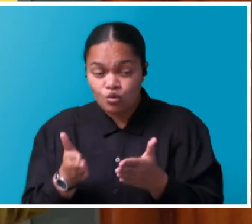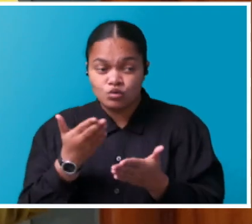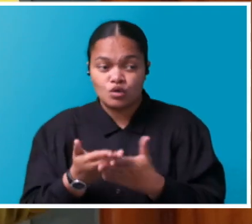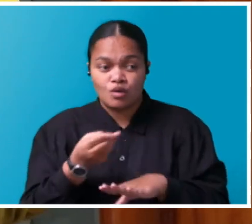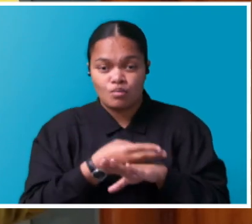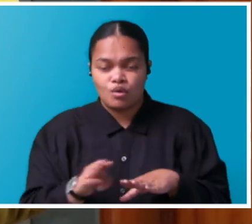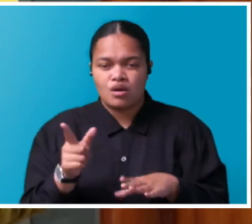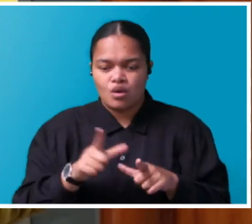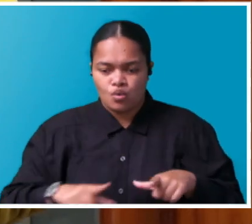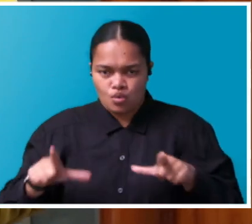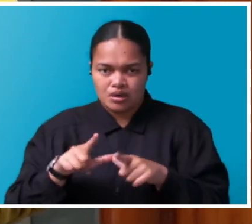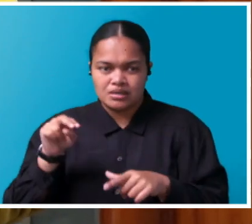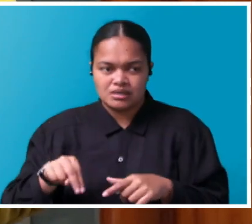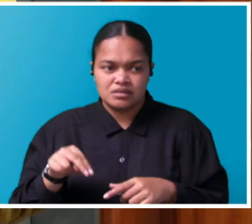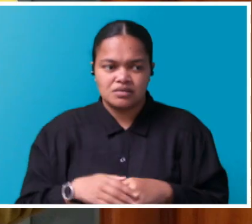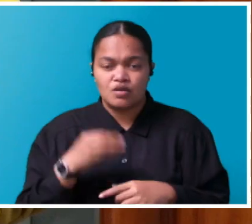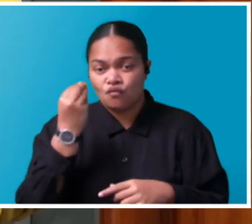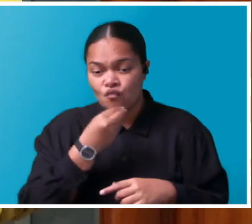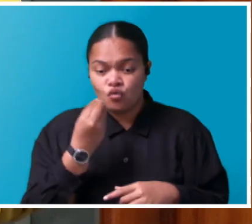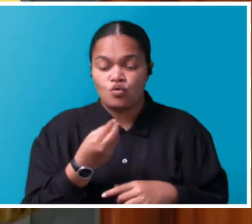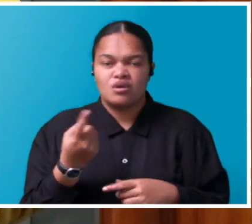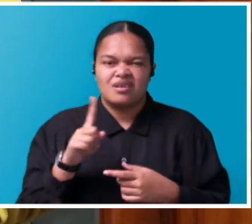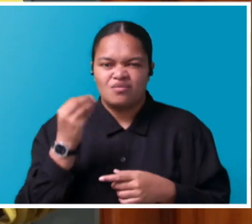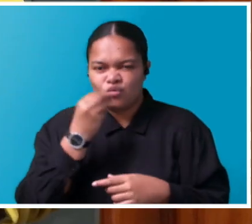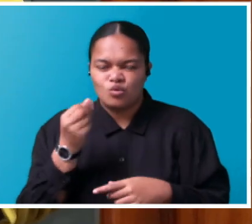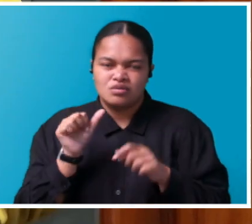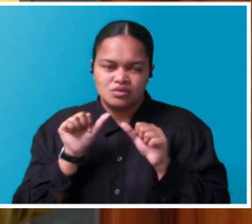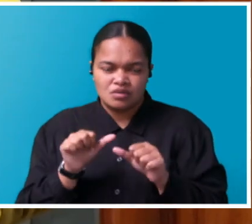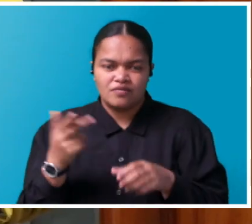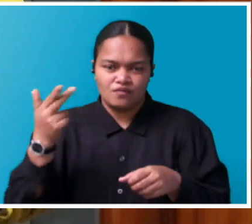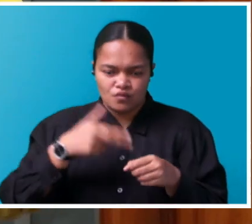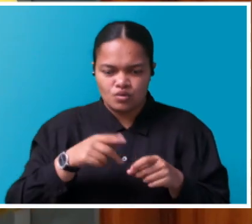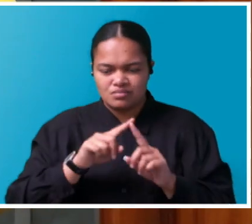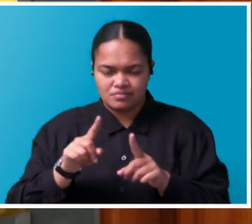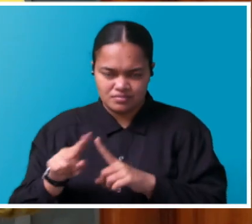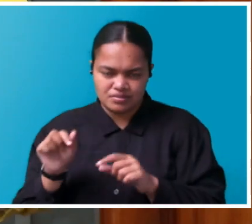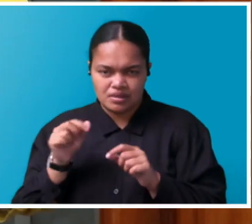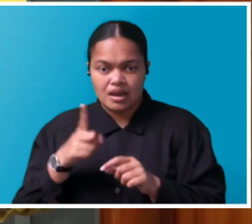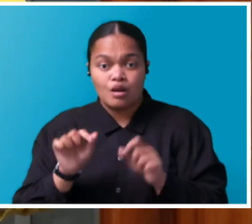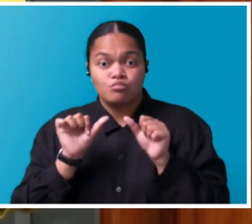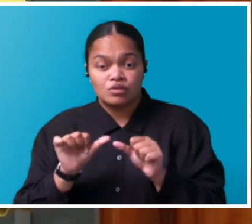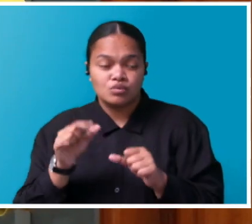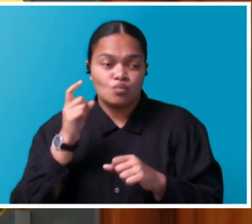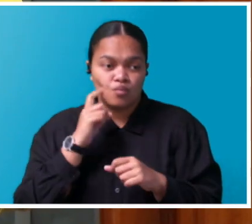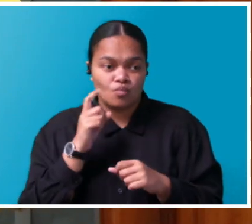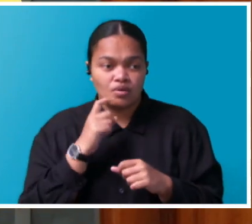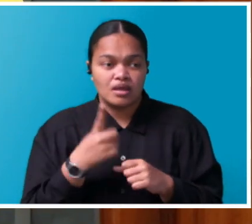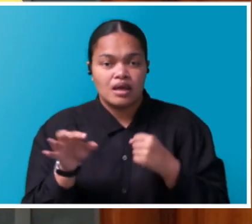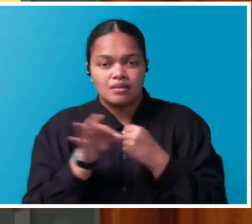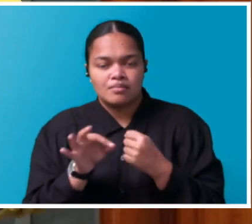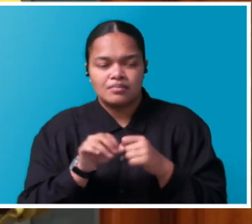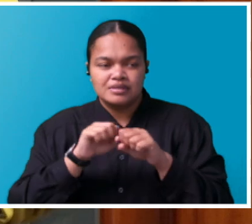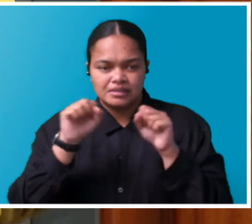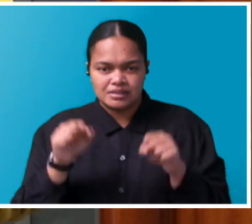localized needs, example, the food and food security, fuel, wood, and energy needs, protection of water catchment and riparian systems.